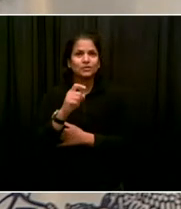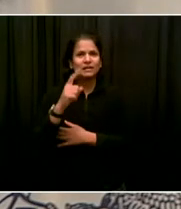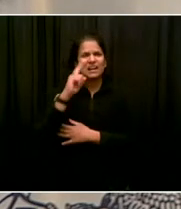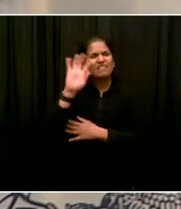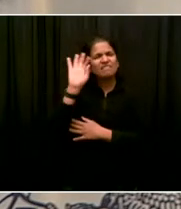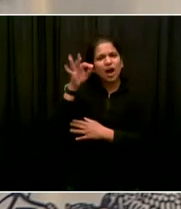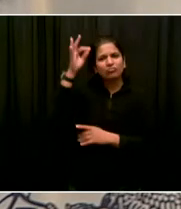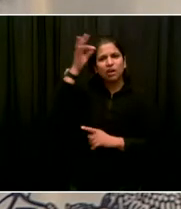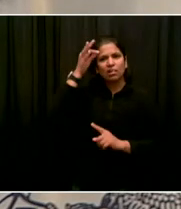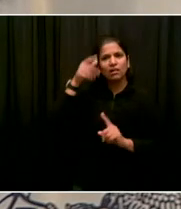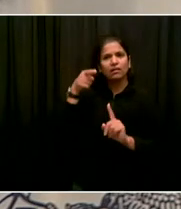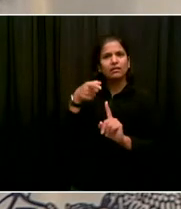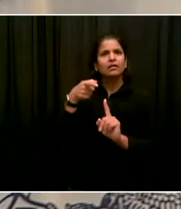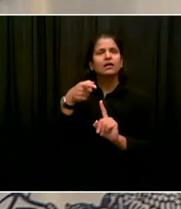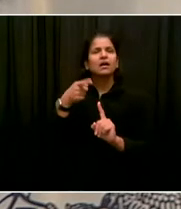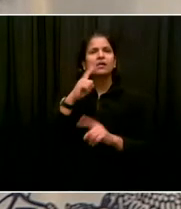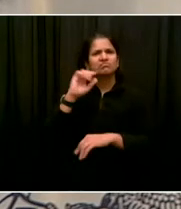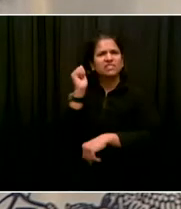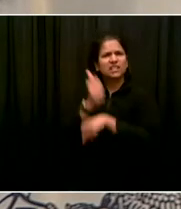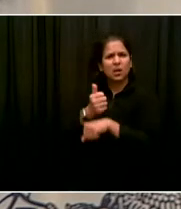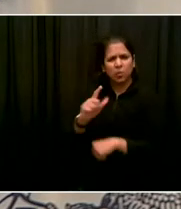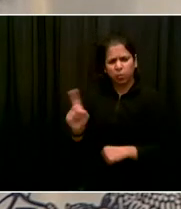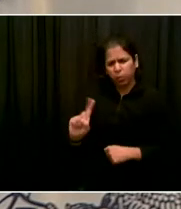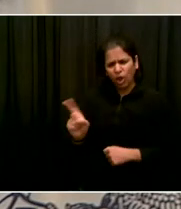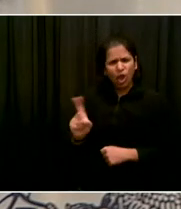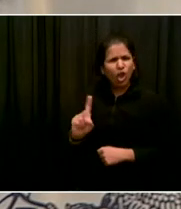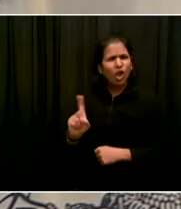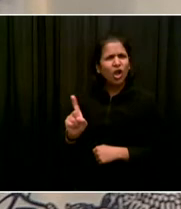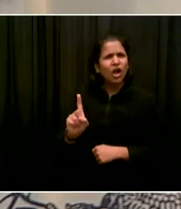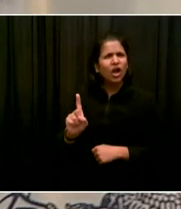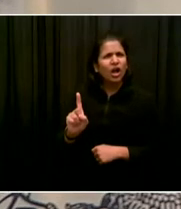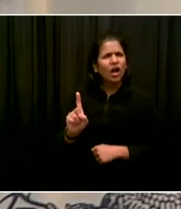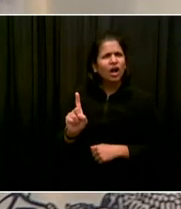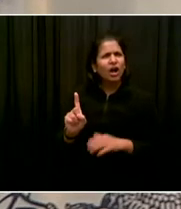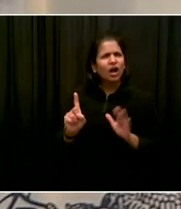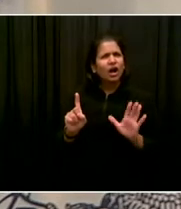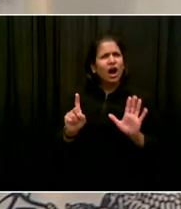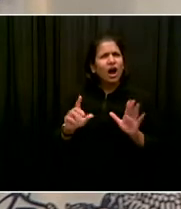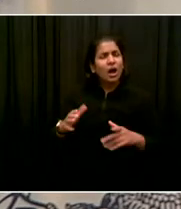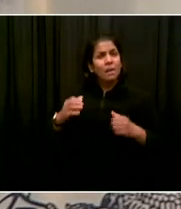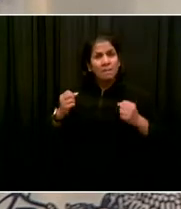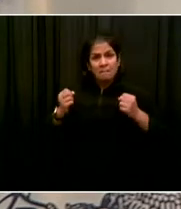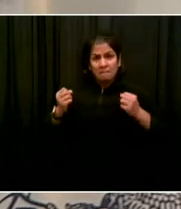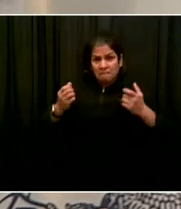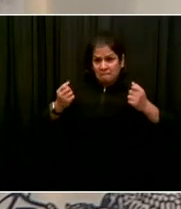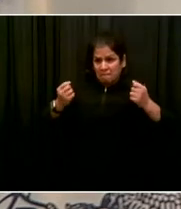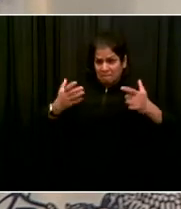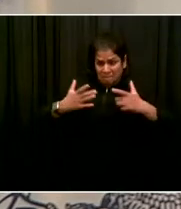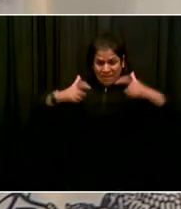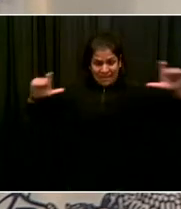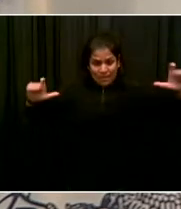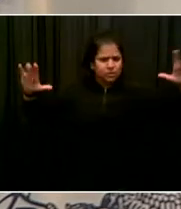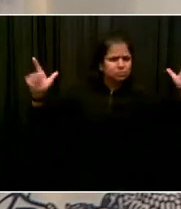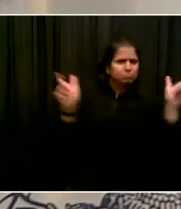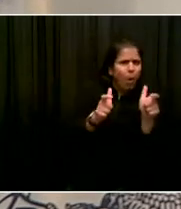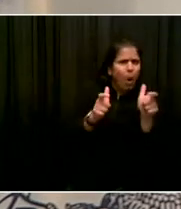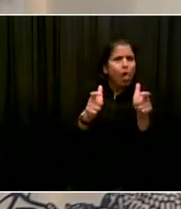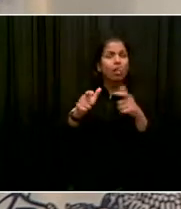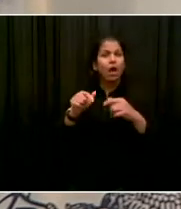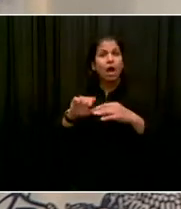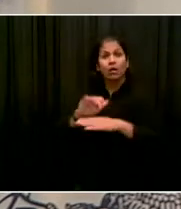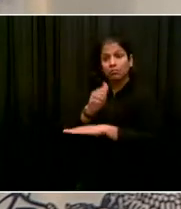Like, are we talking a tent on a street corner? Are we talking something like the Javits Center? I know Dr. Long's been talking